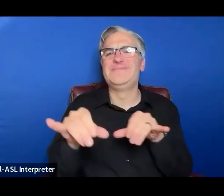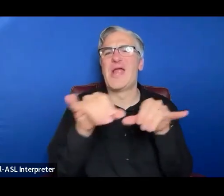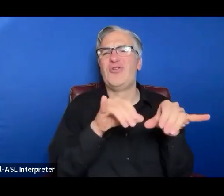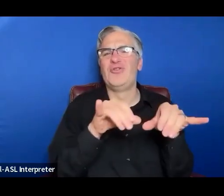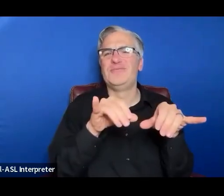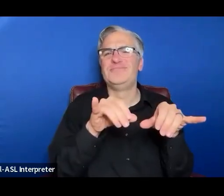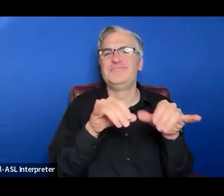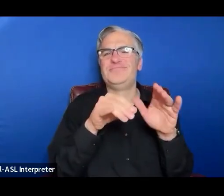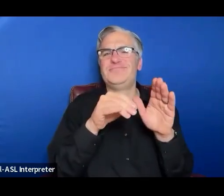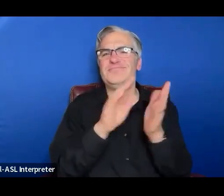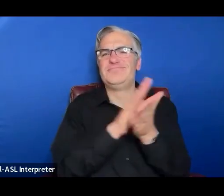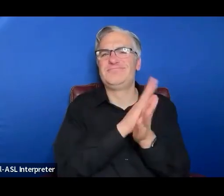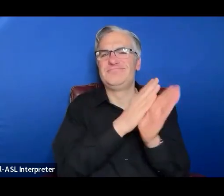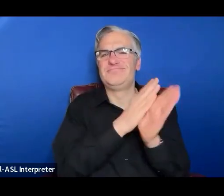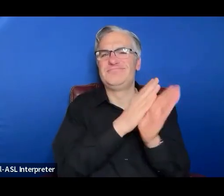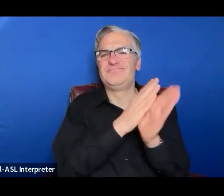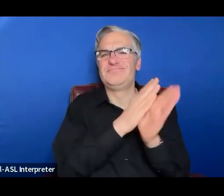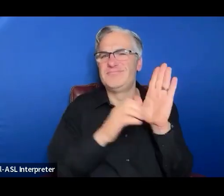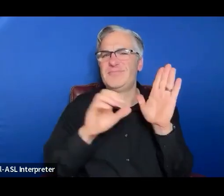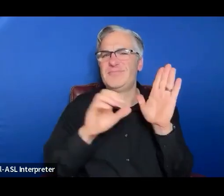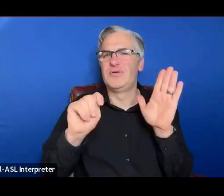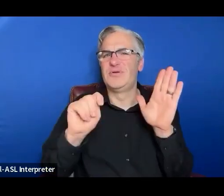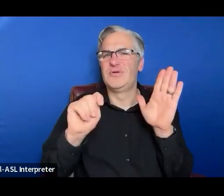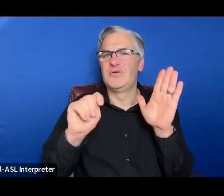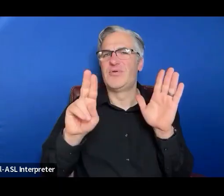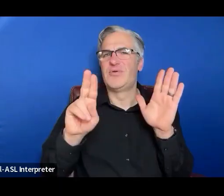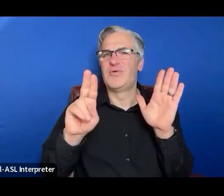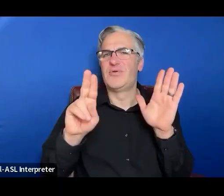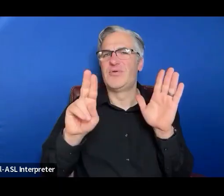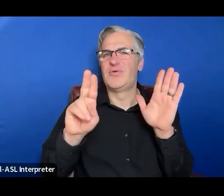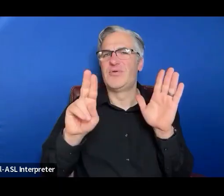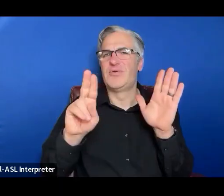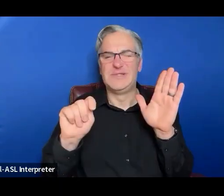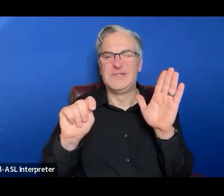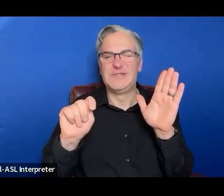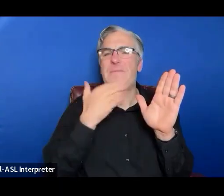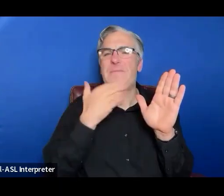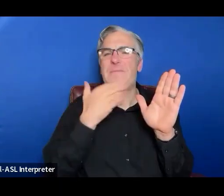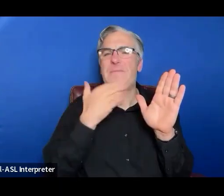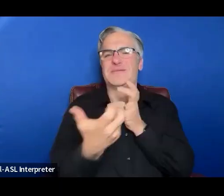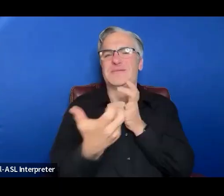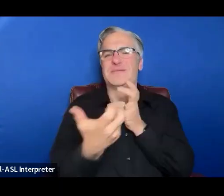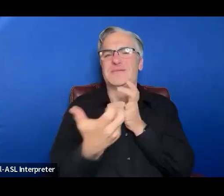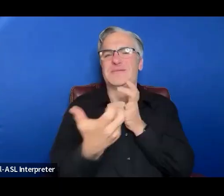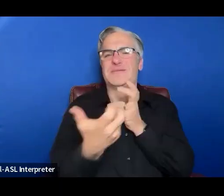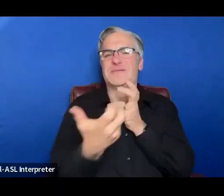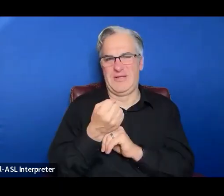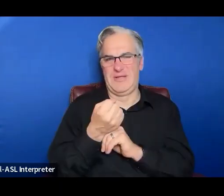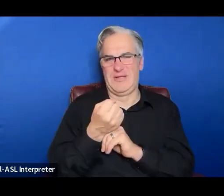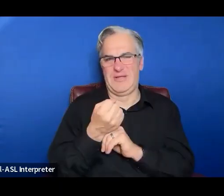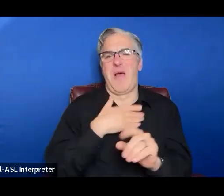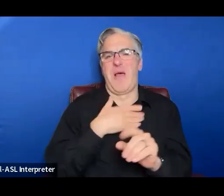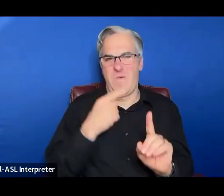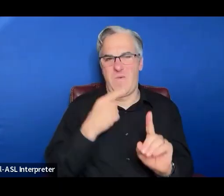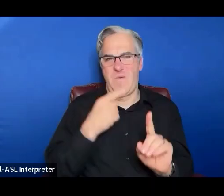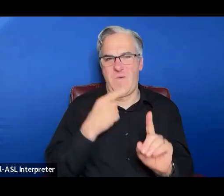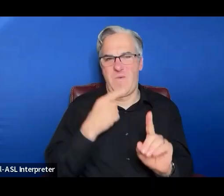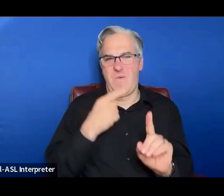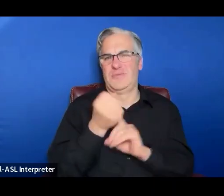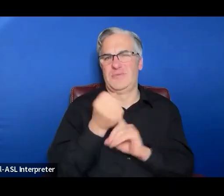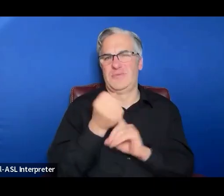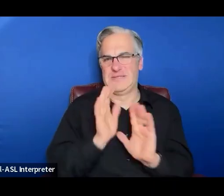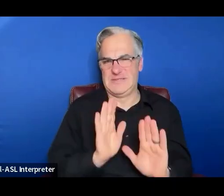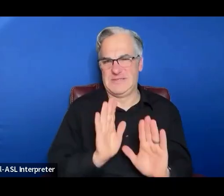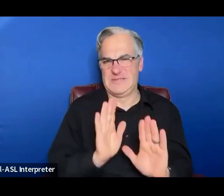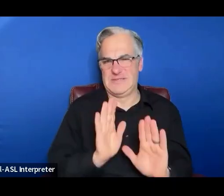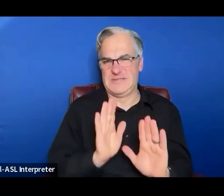that you have a trust that is custom made to your circumstances, to your goals and circumstances. So you